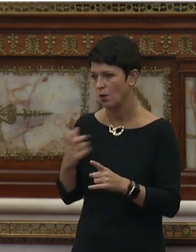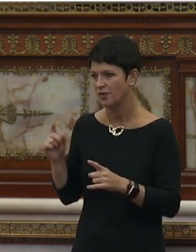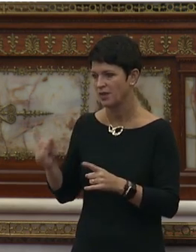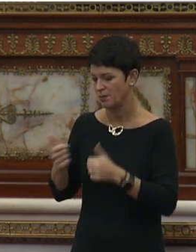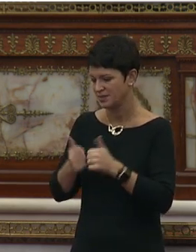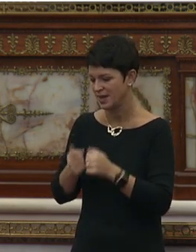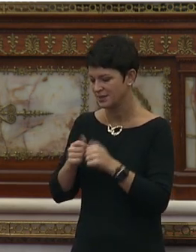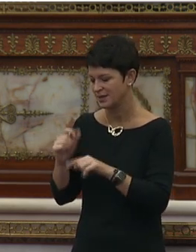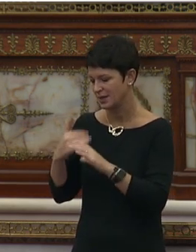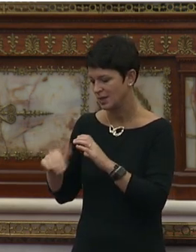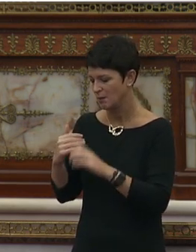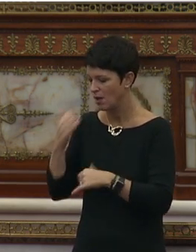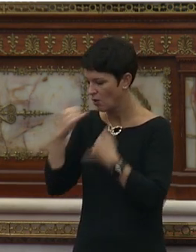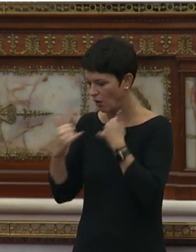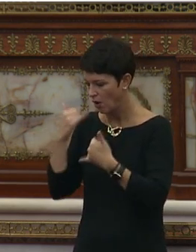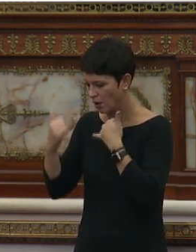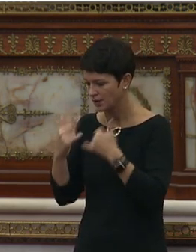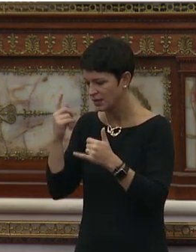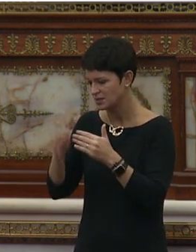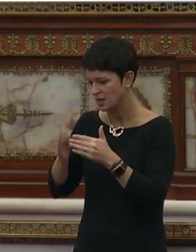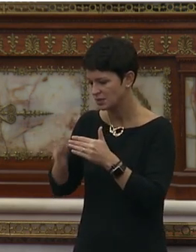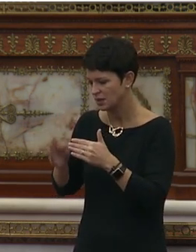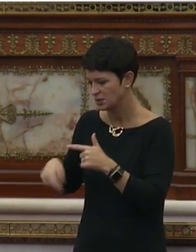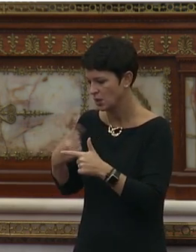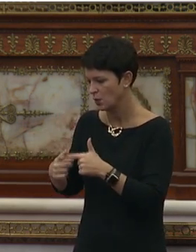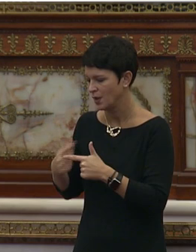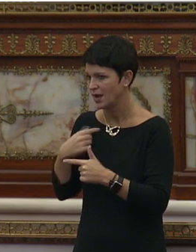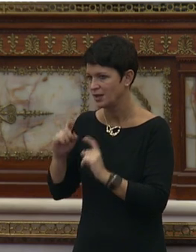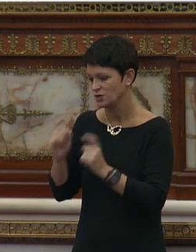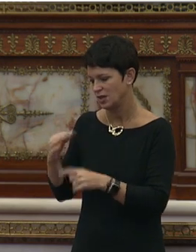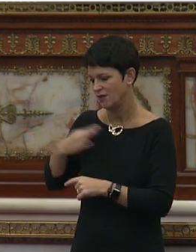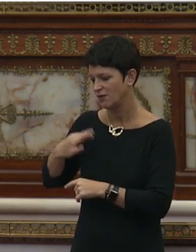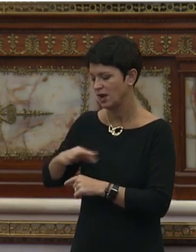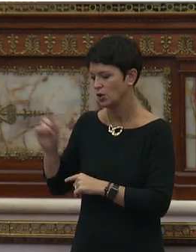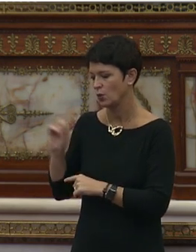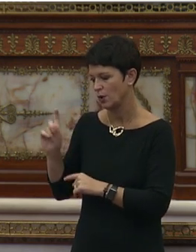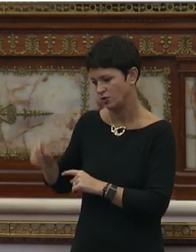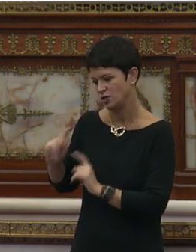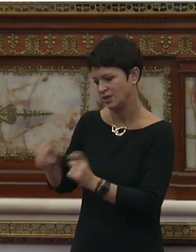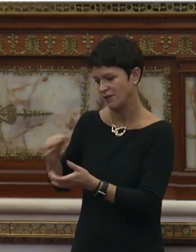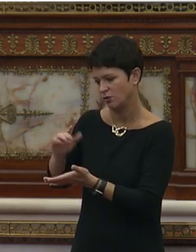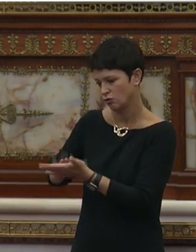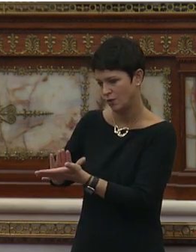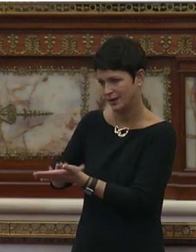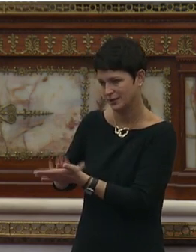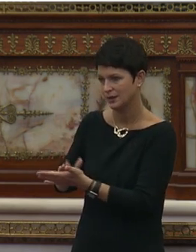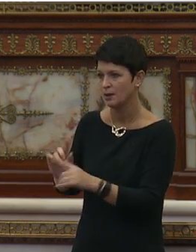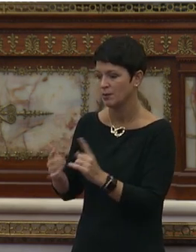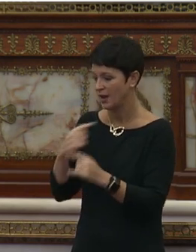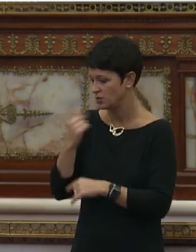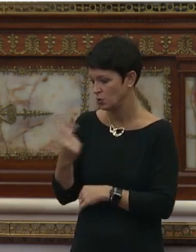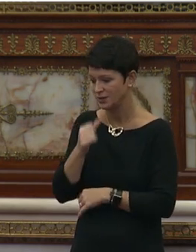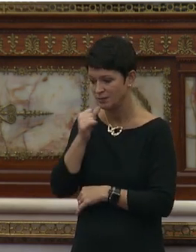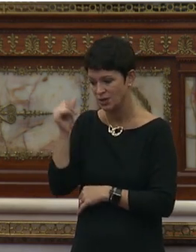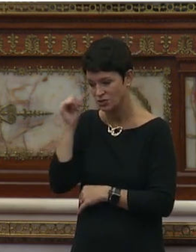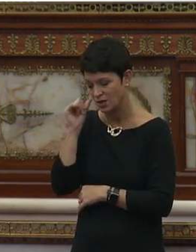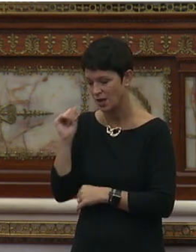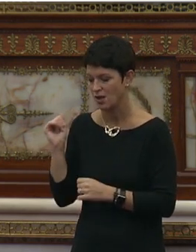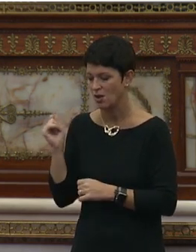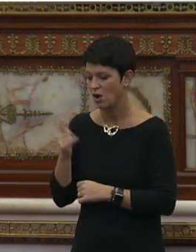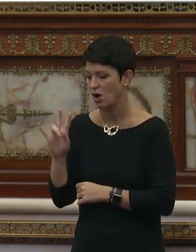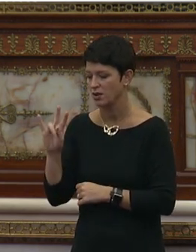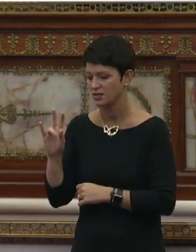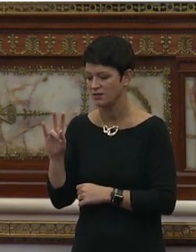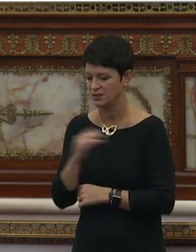texting, emailing, calling, when is it going to get done? So I need to give credit where credit is due. And I told them yesterday that all